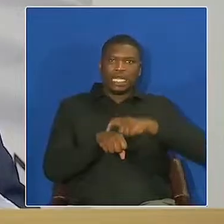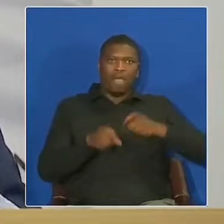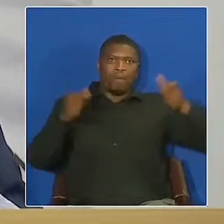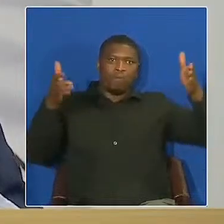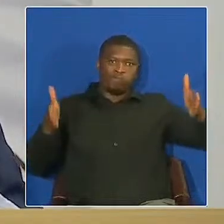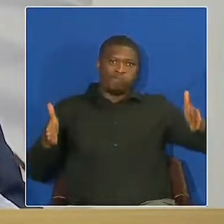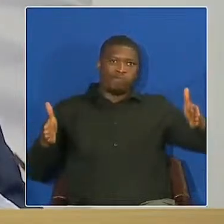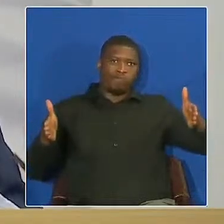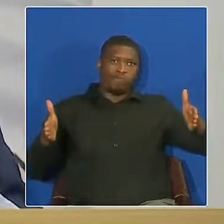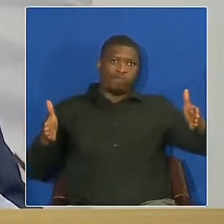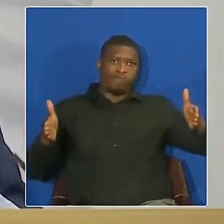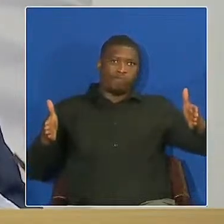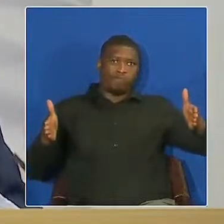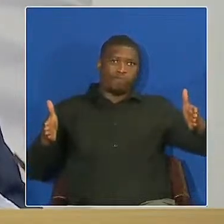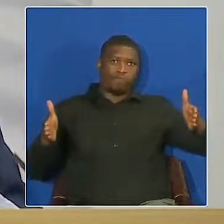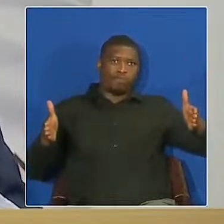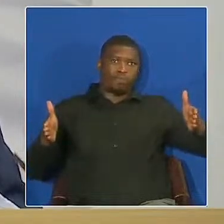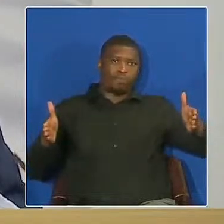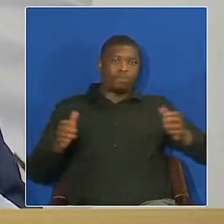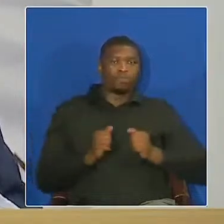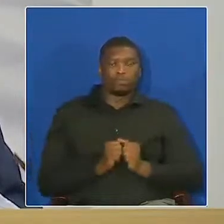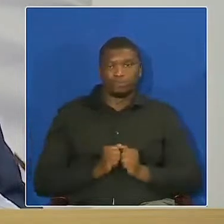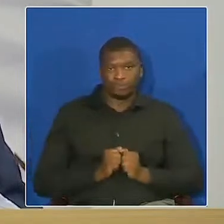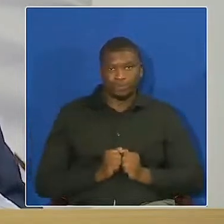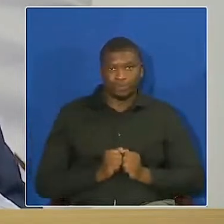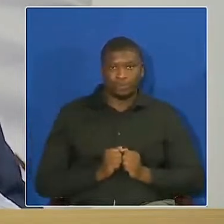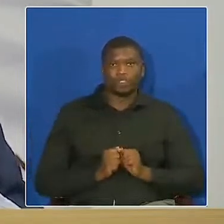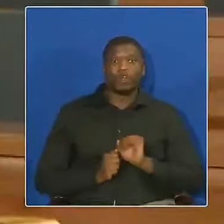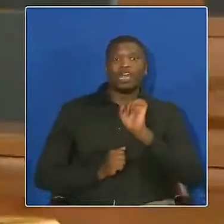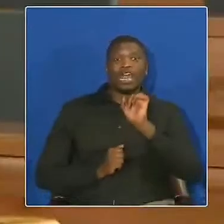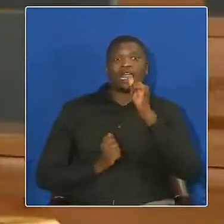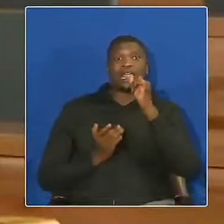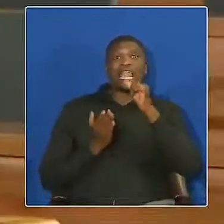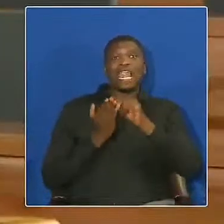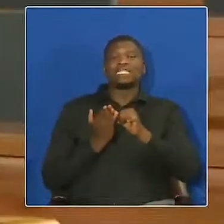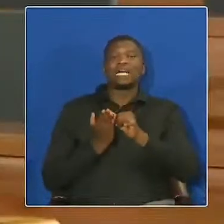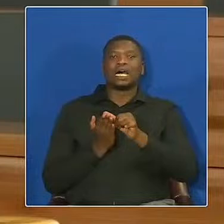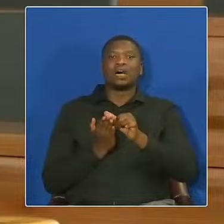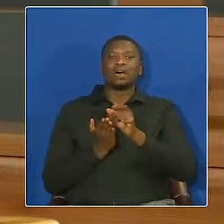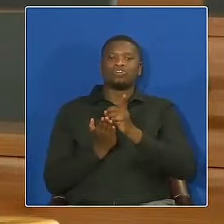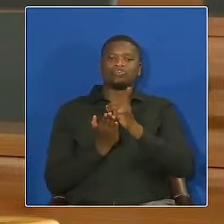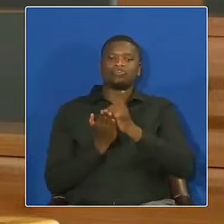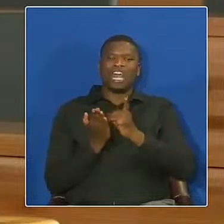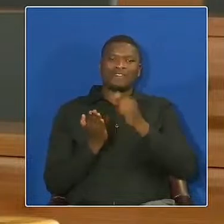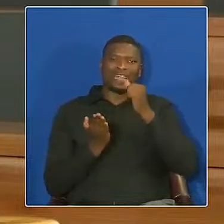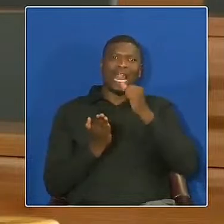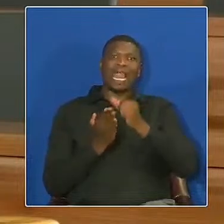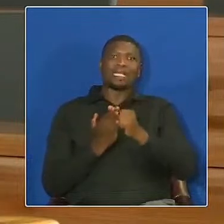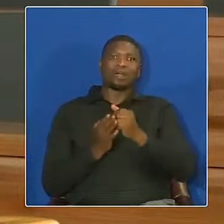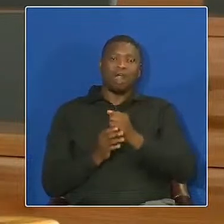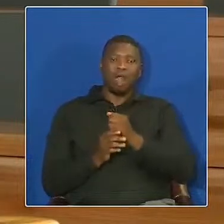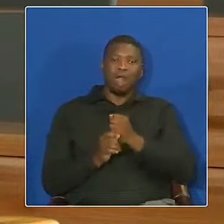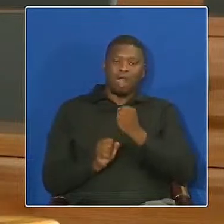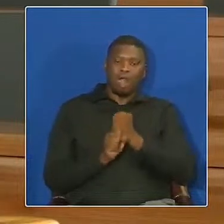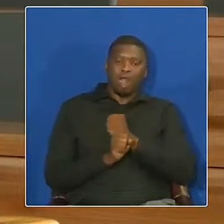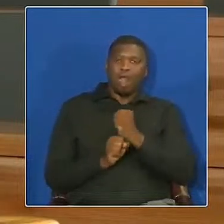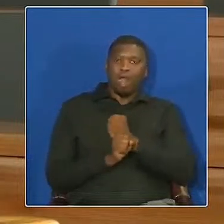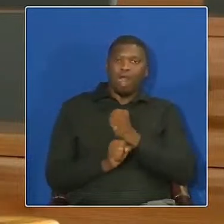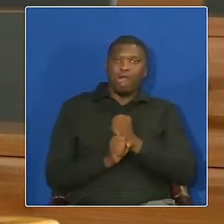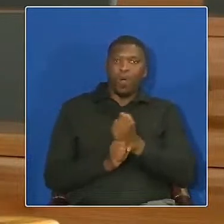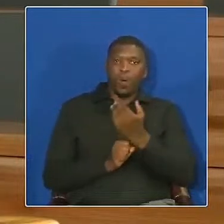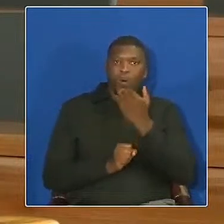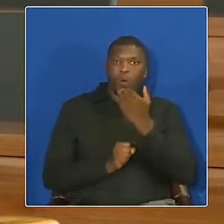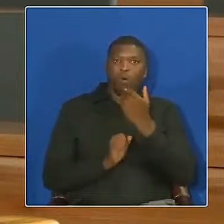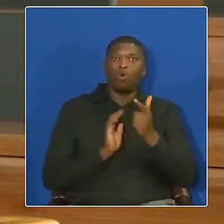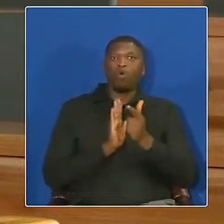Okay, so this is a draft letter prepared by the attorneys for Mr.